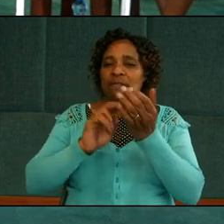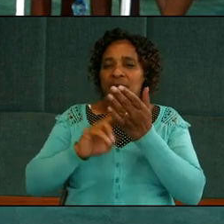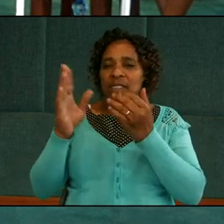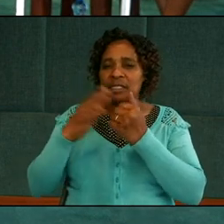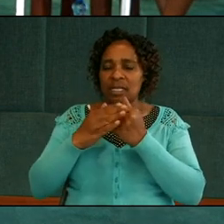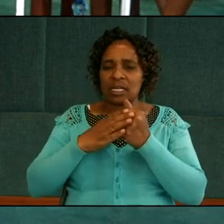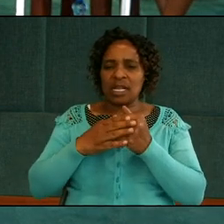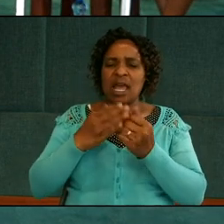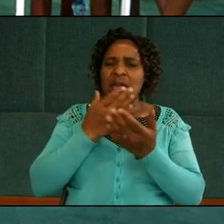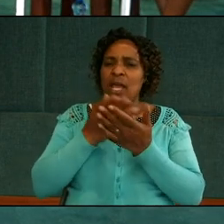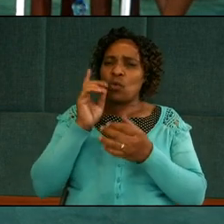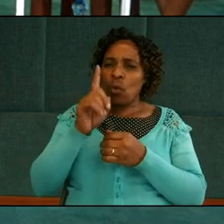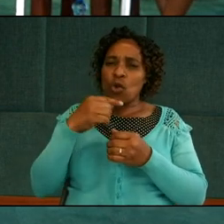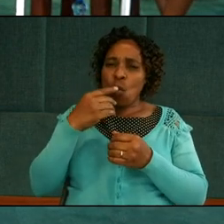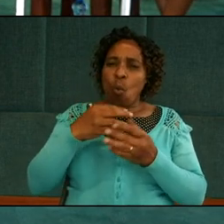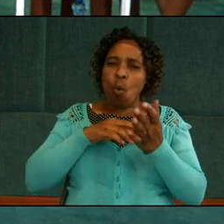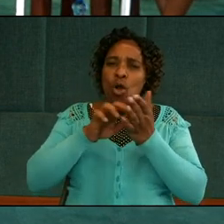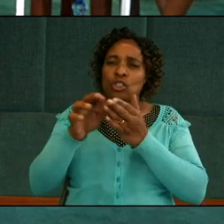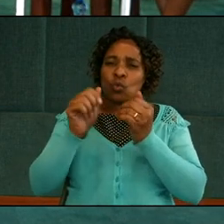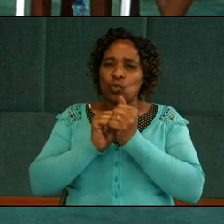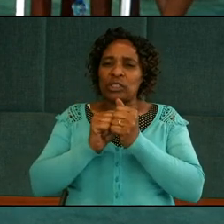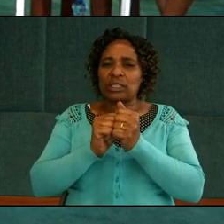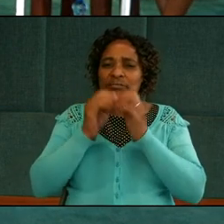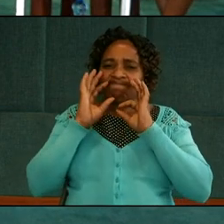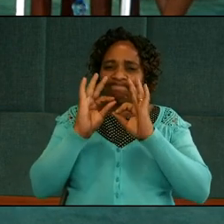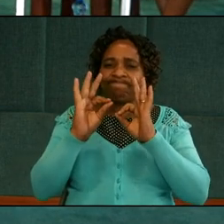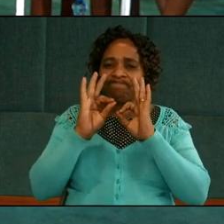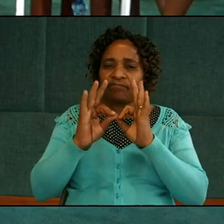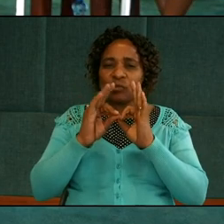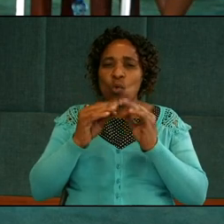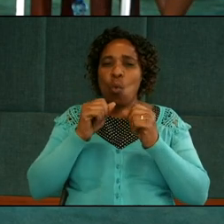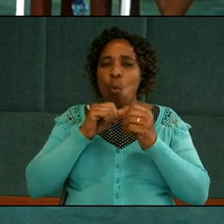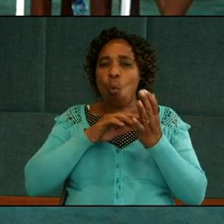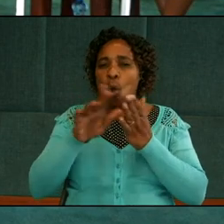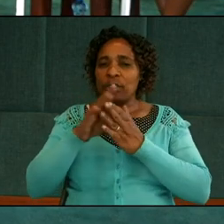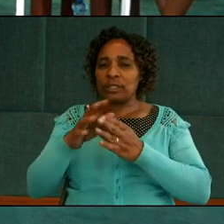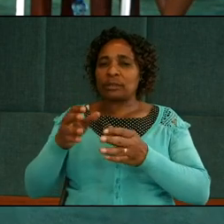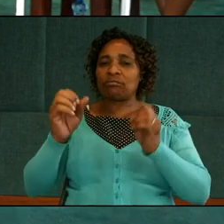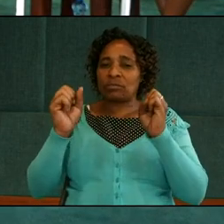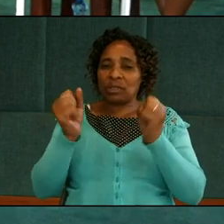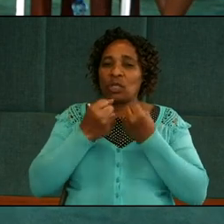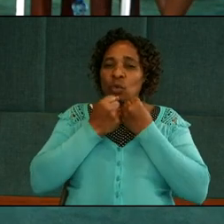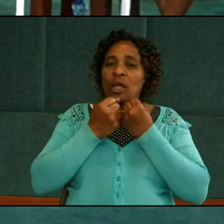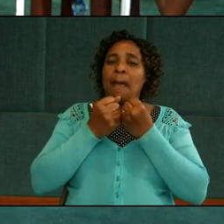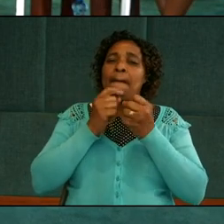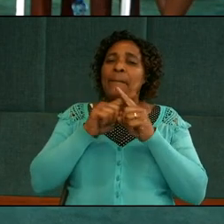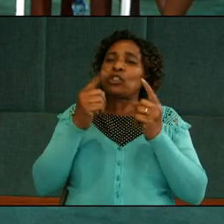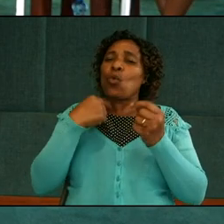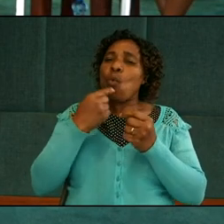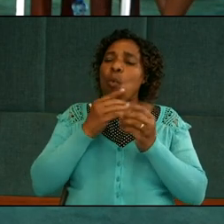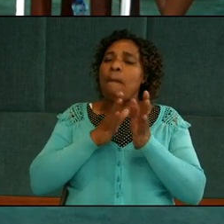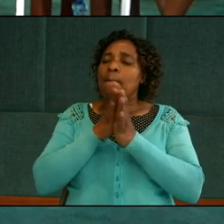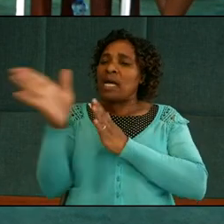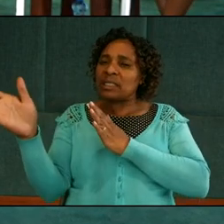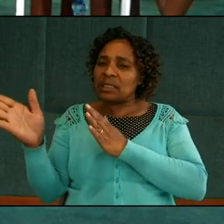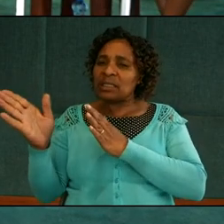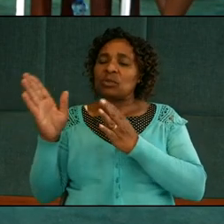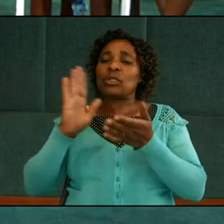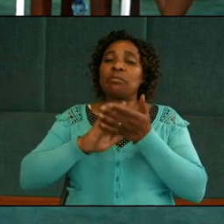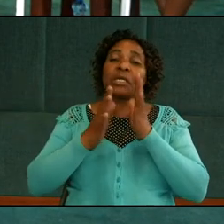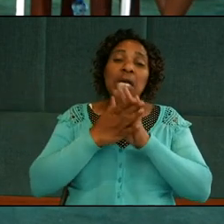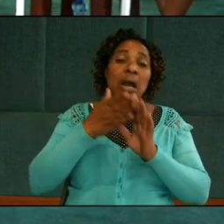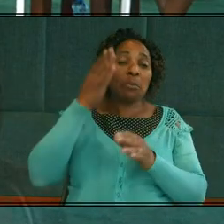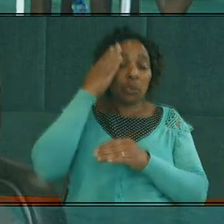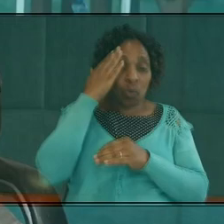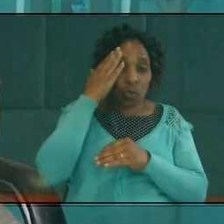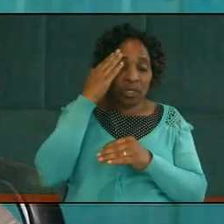"He who walks with integrity walks securely, mm-hmm. but he who perverts his ways will become known."